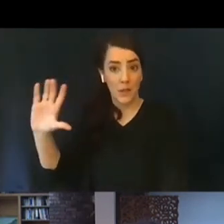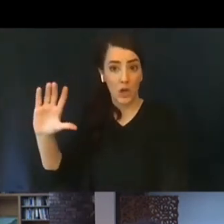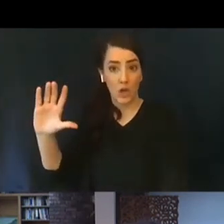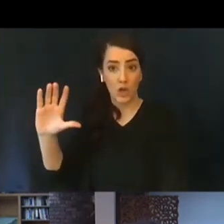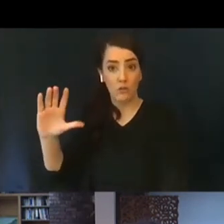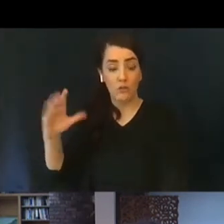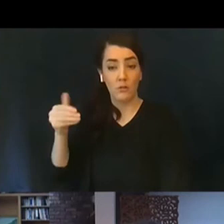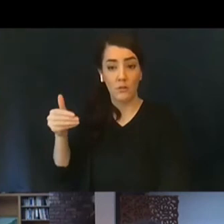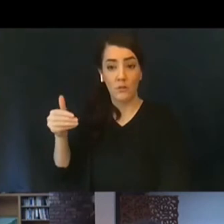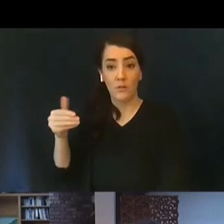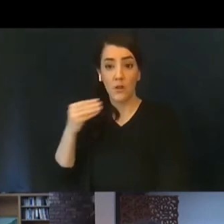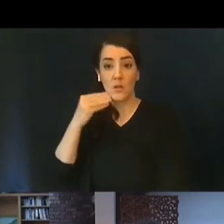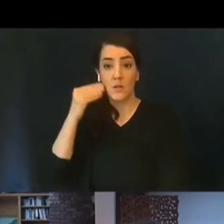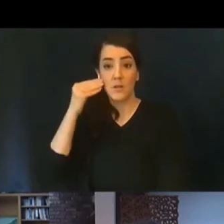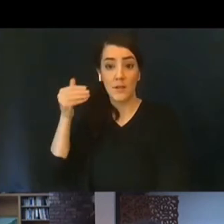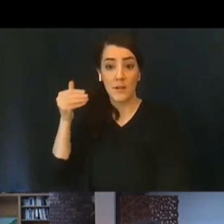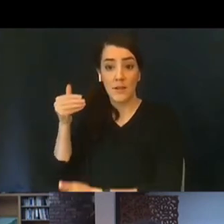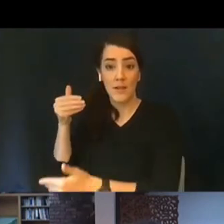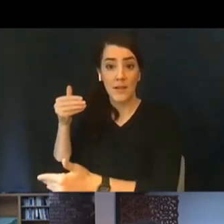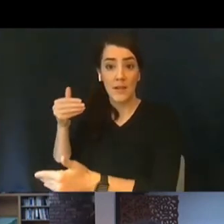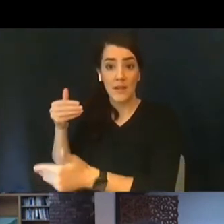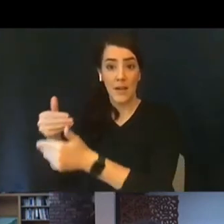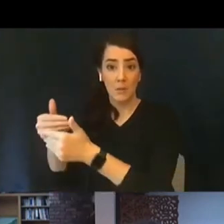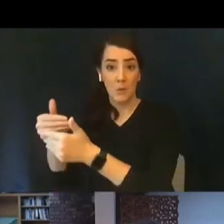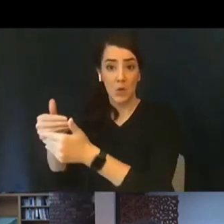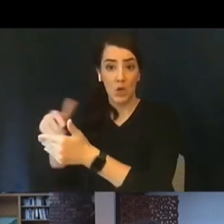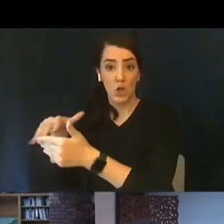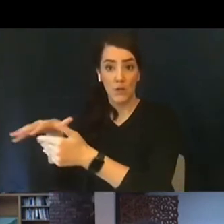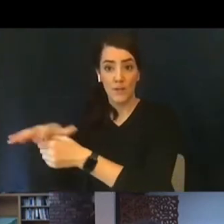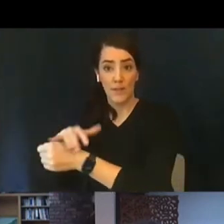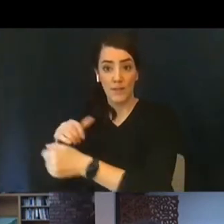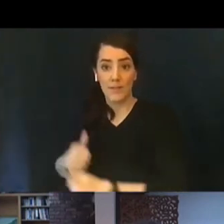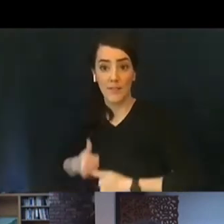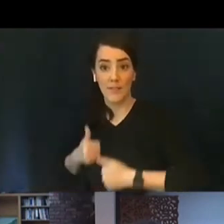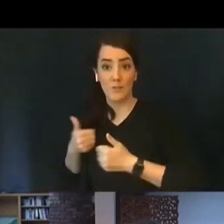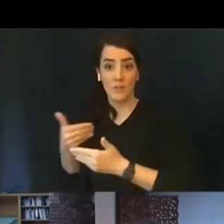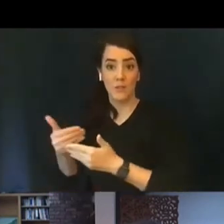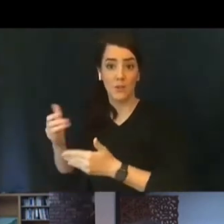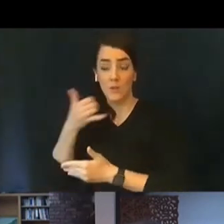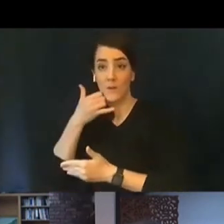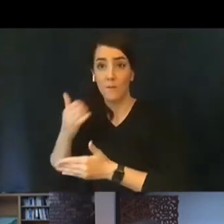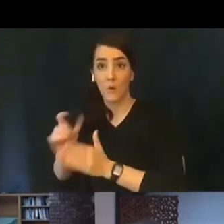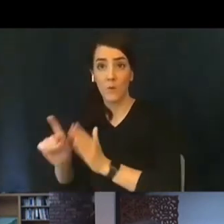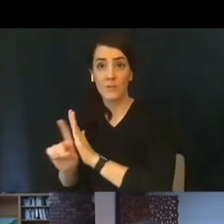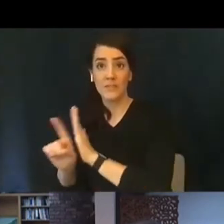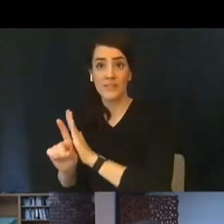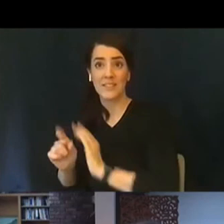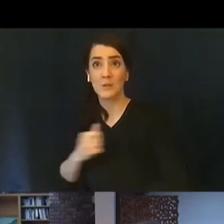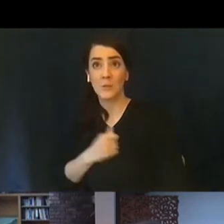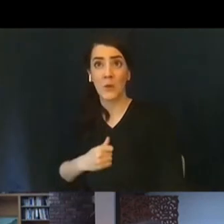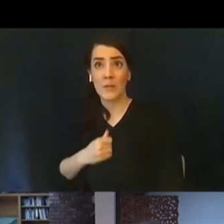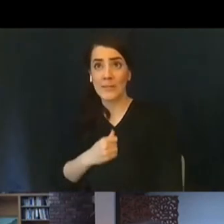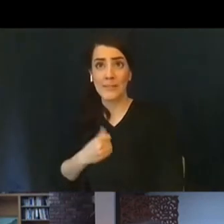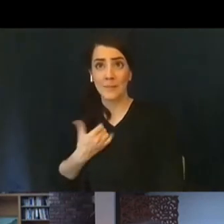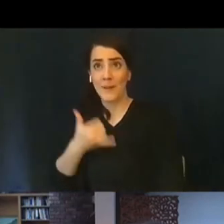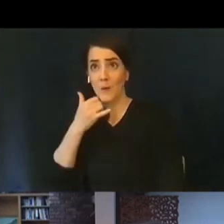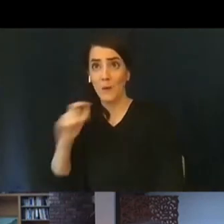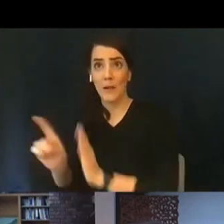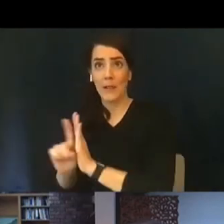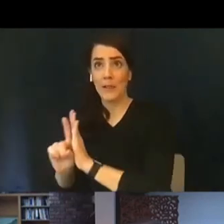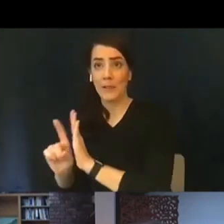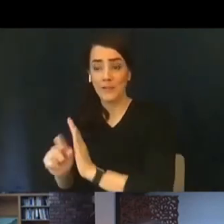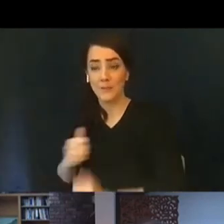having had... Oh, I'm so sorry. That is not good. I don't know if you could hear that. It was my phone going off, so I just turned it off.